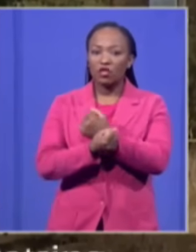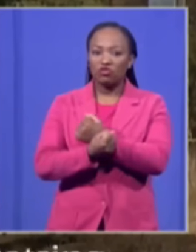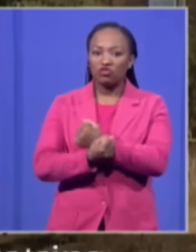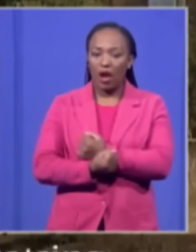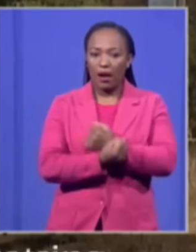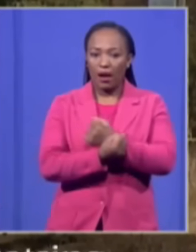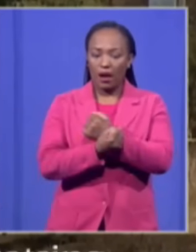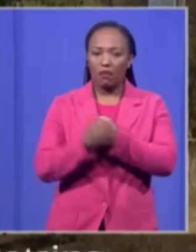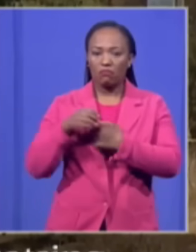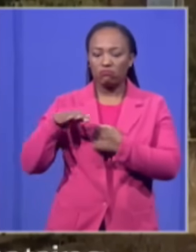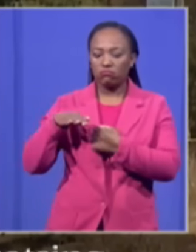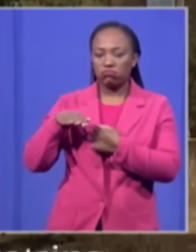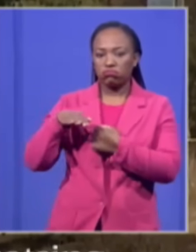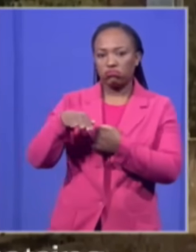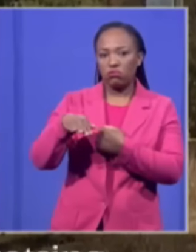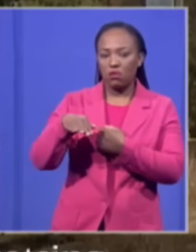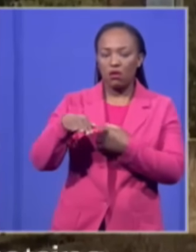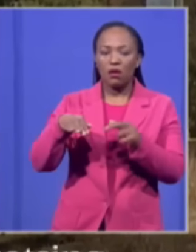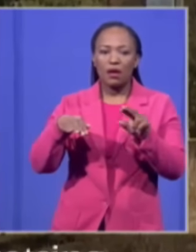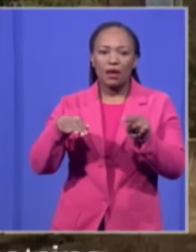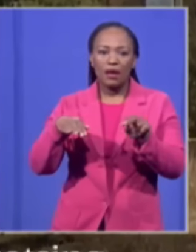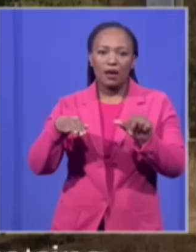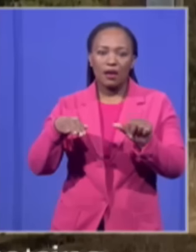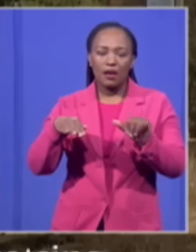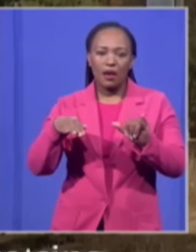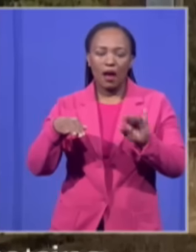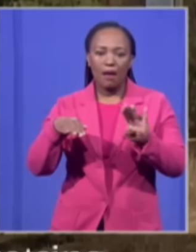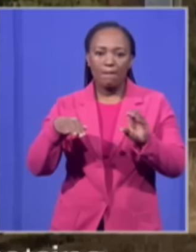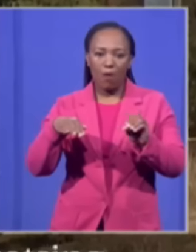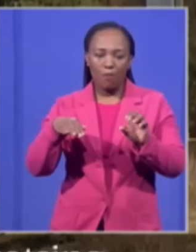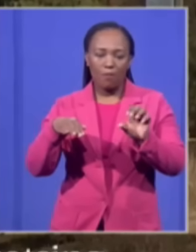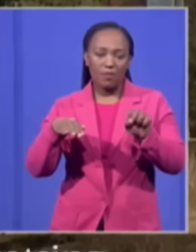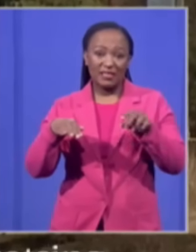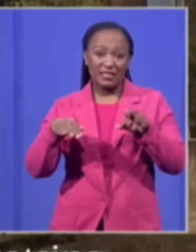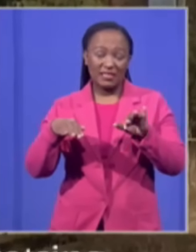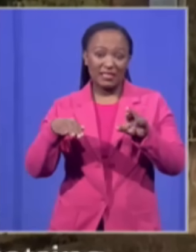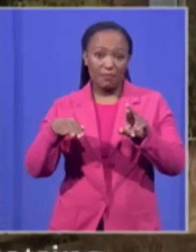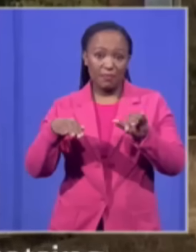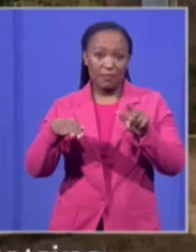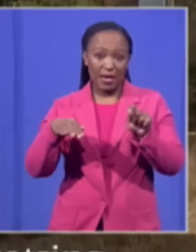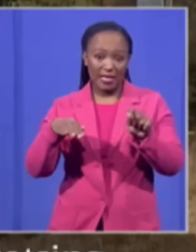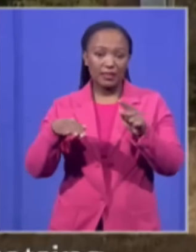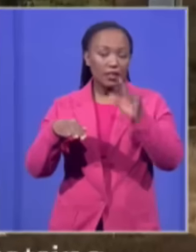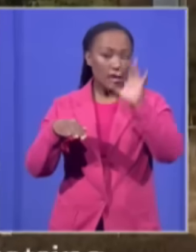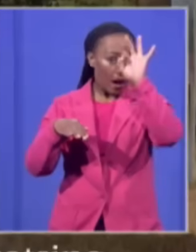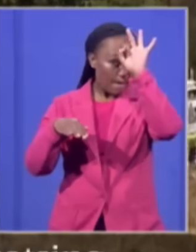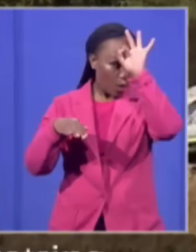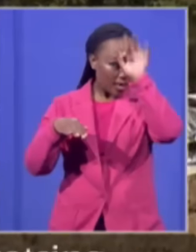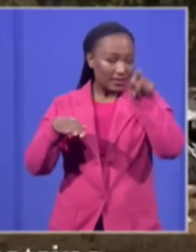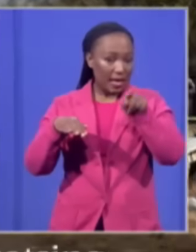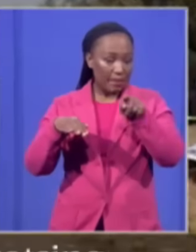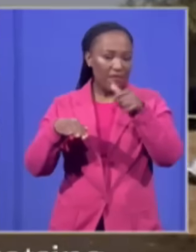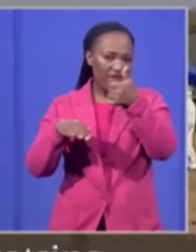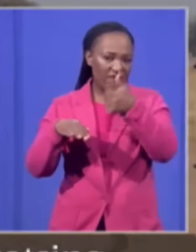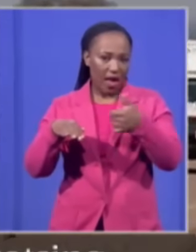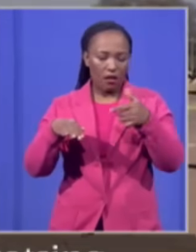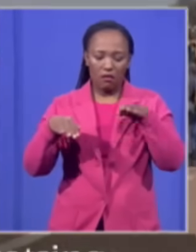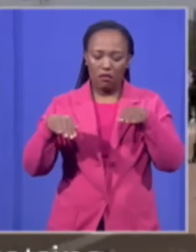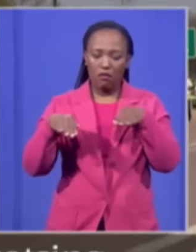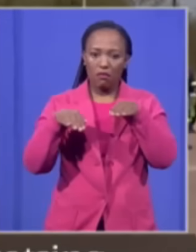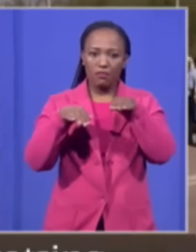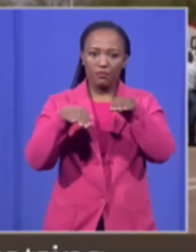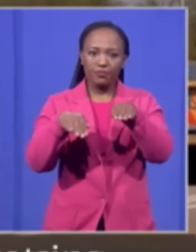the direction of Naboomspruit, while also our police van was traveling in the same direction. I'm also told that the